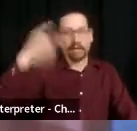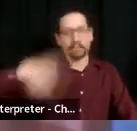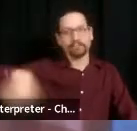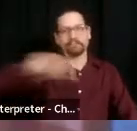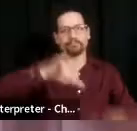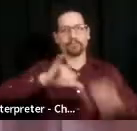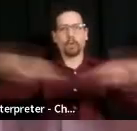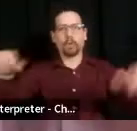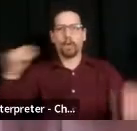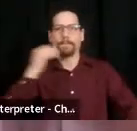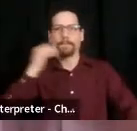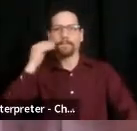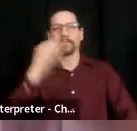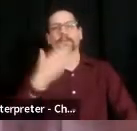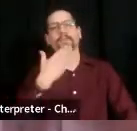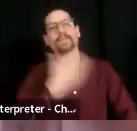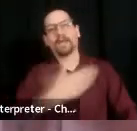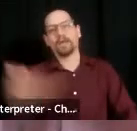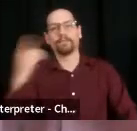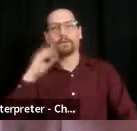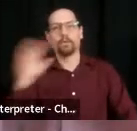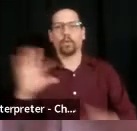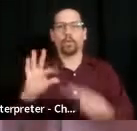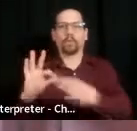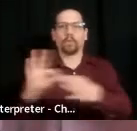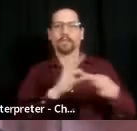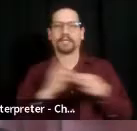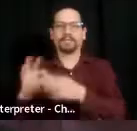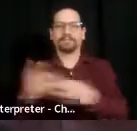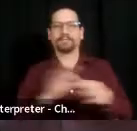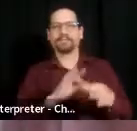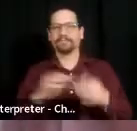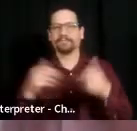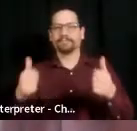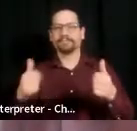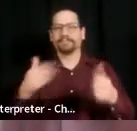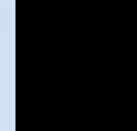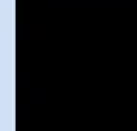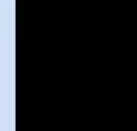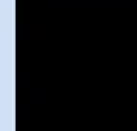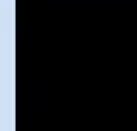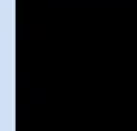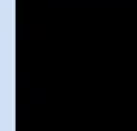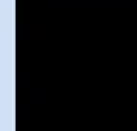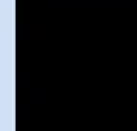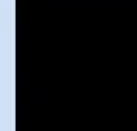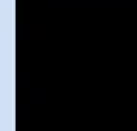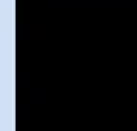And you've been watching a live news conference with Governor Dan McKee at the